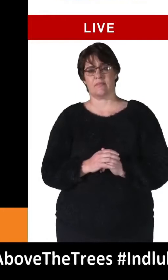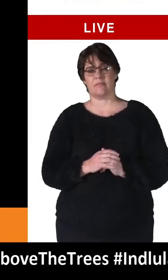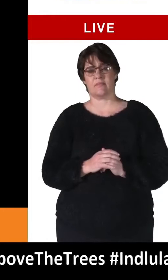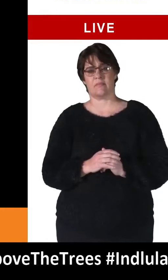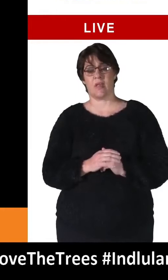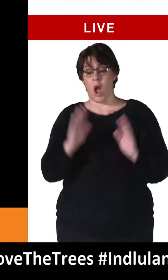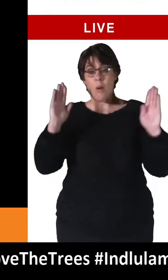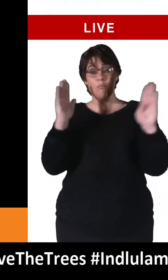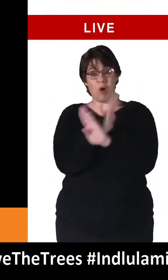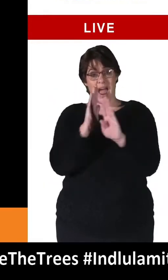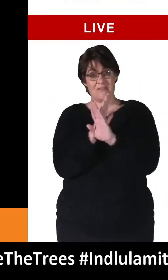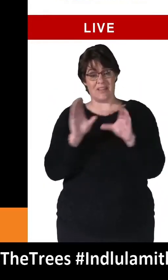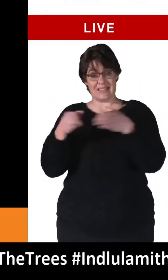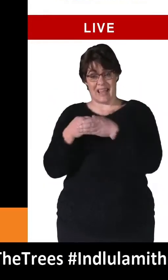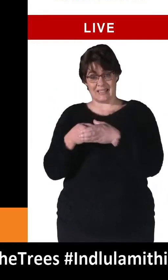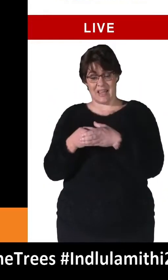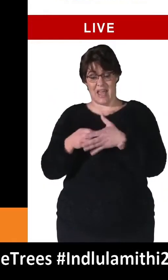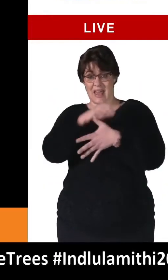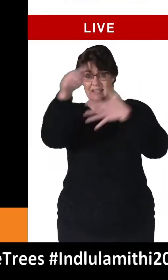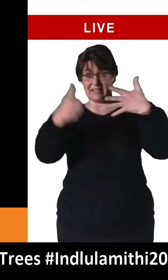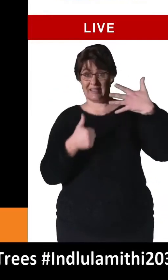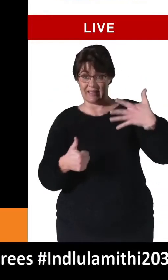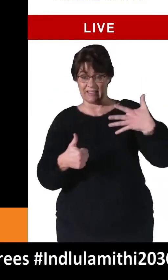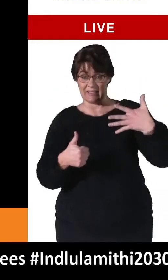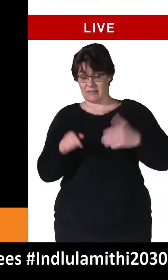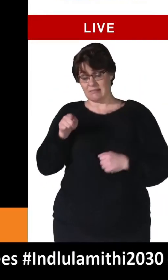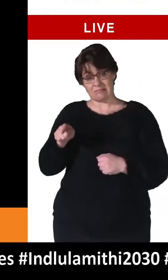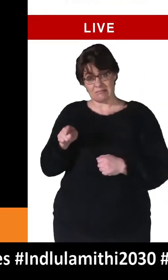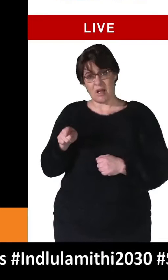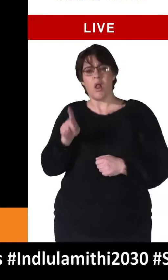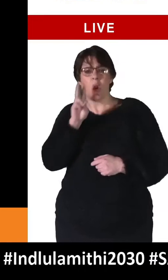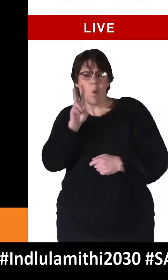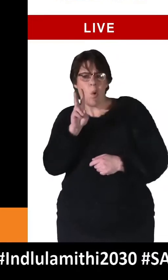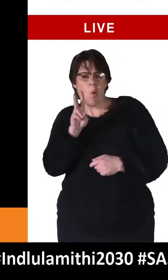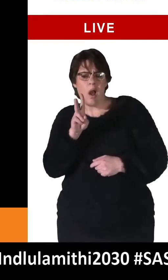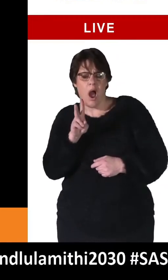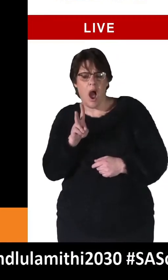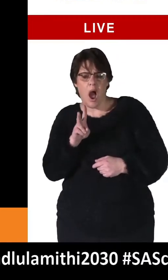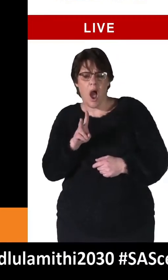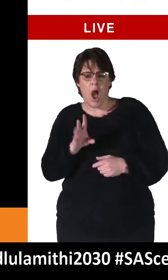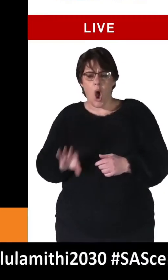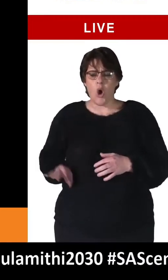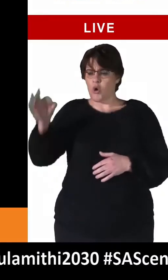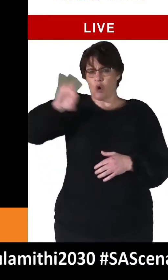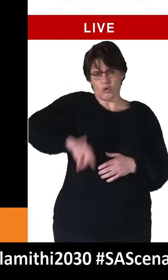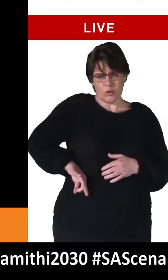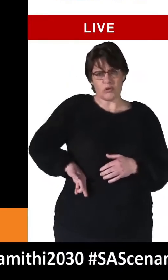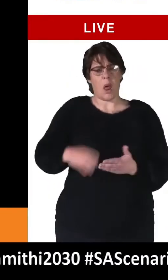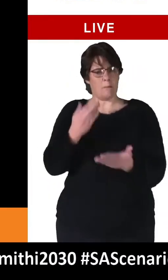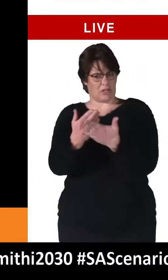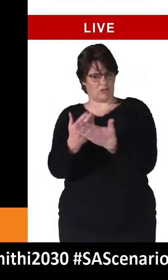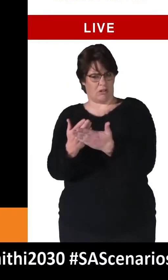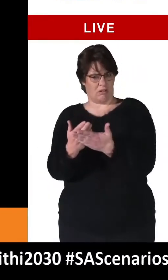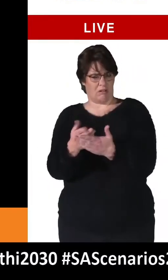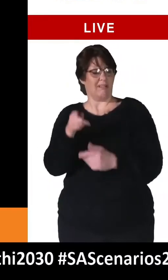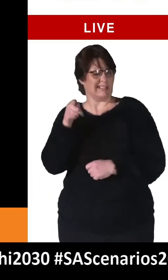The private sector pillar looks at potential contributions of provincial growth, or rather, the